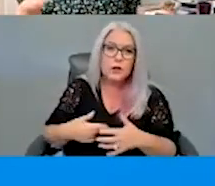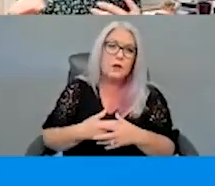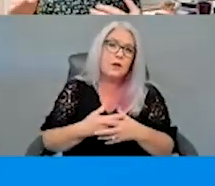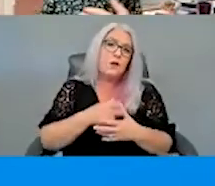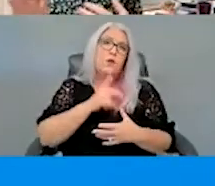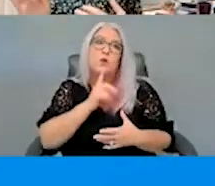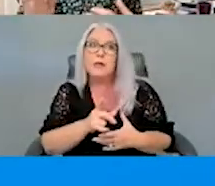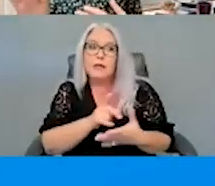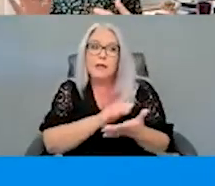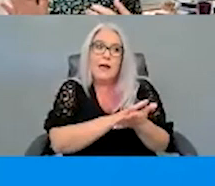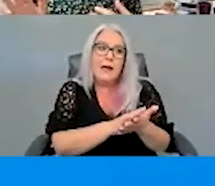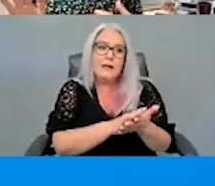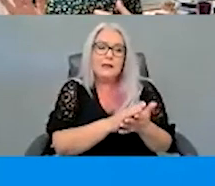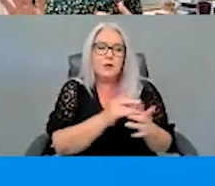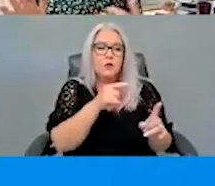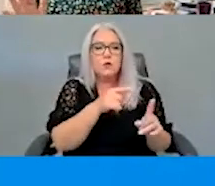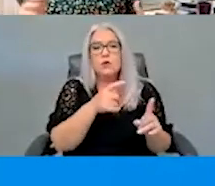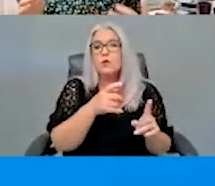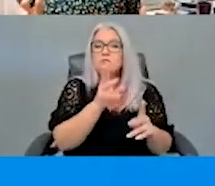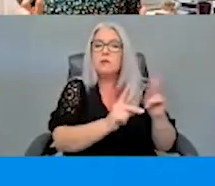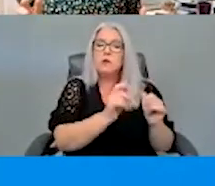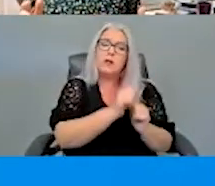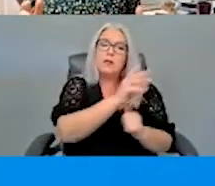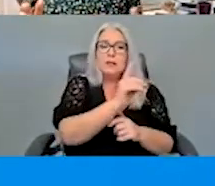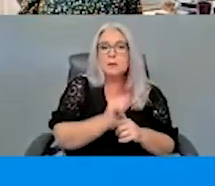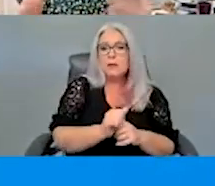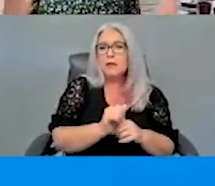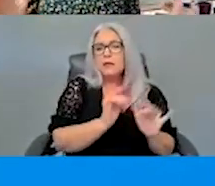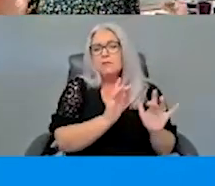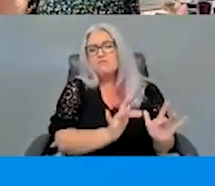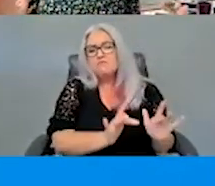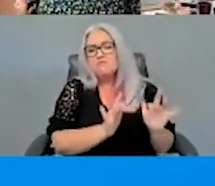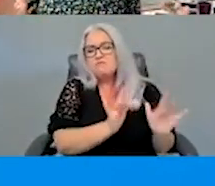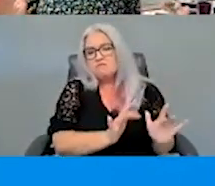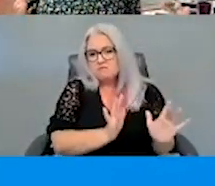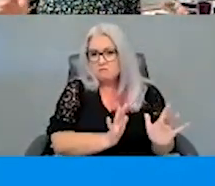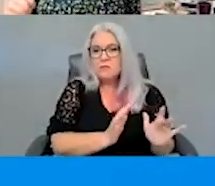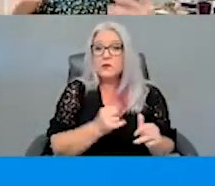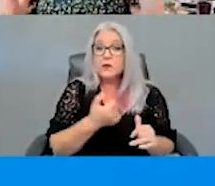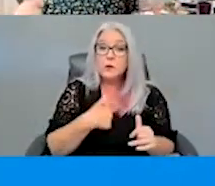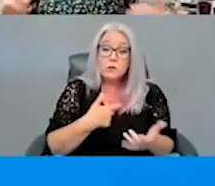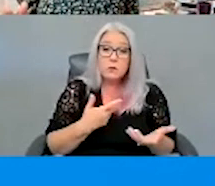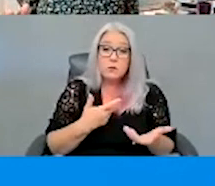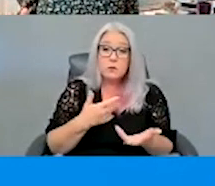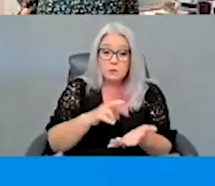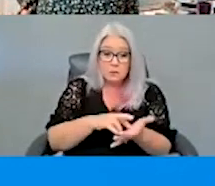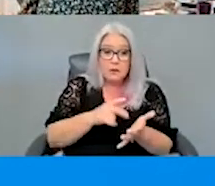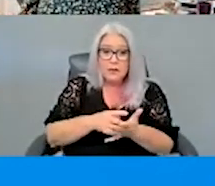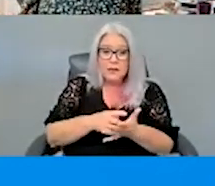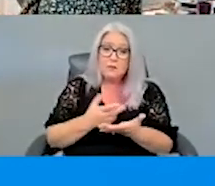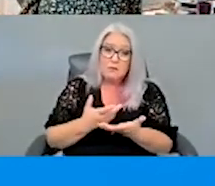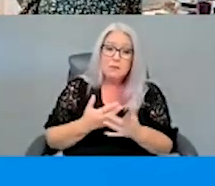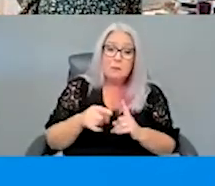disabilities, and also kind of this like concern and pity for them, right? So it's very well intentioned, but that's something we've been